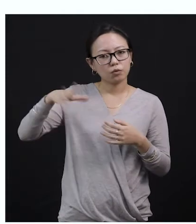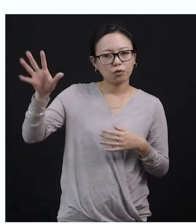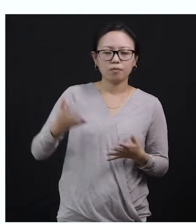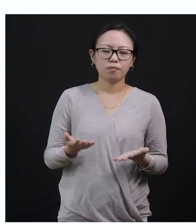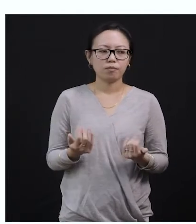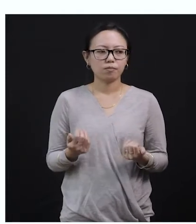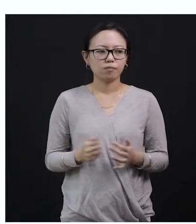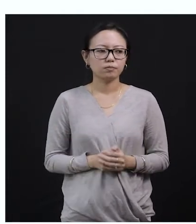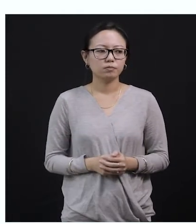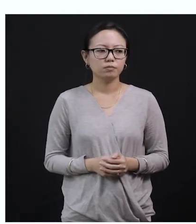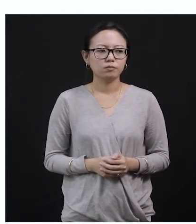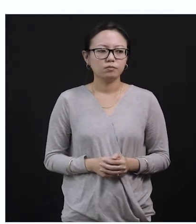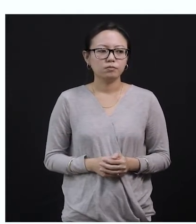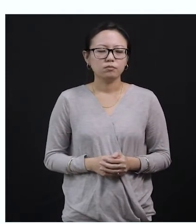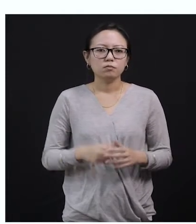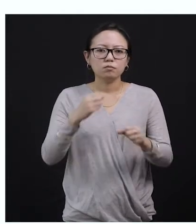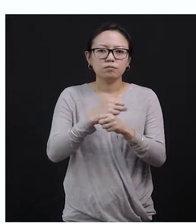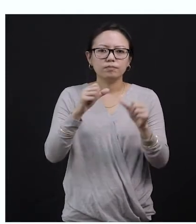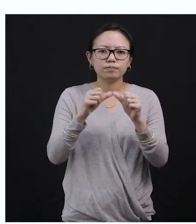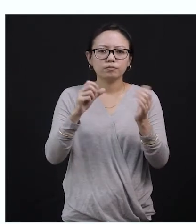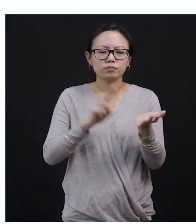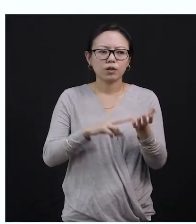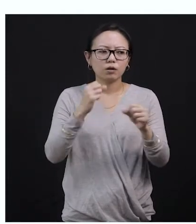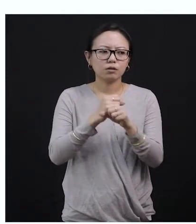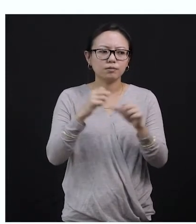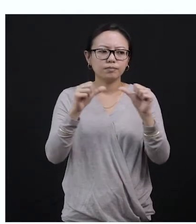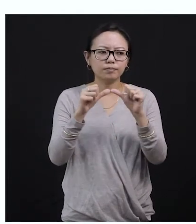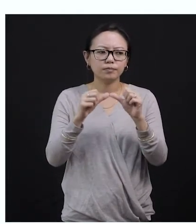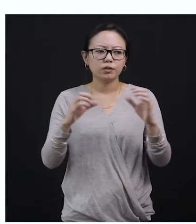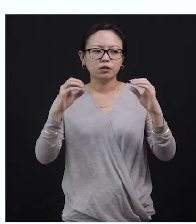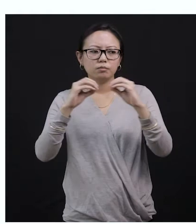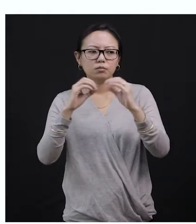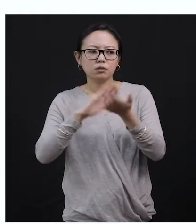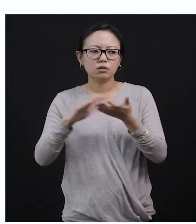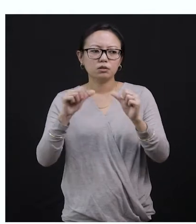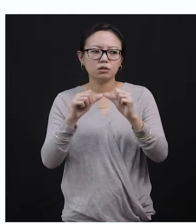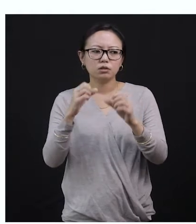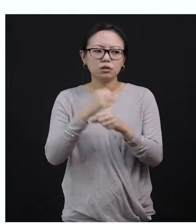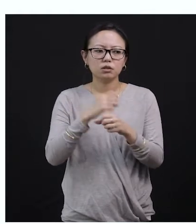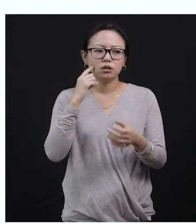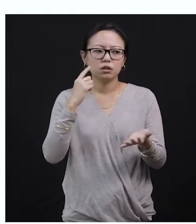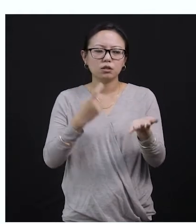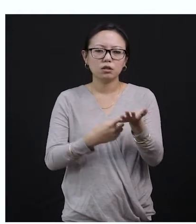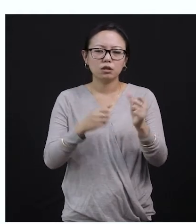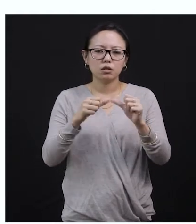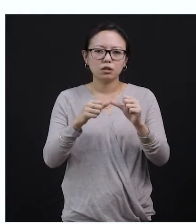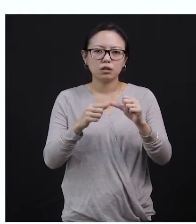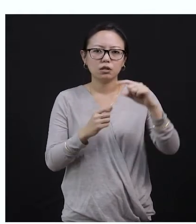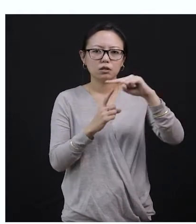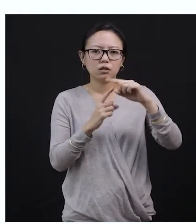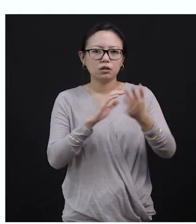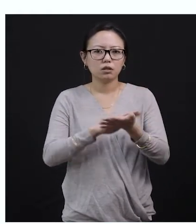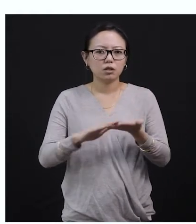fertile means the soil is very good for planting crops and plants. So because of this Ganga and